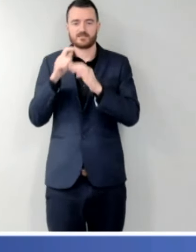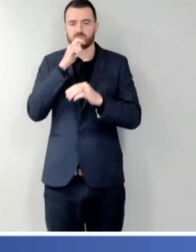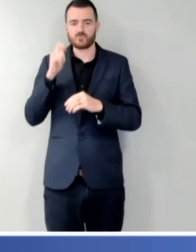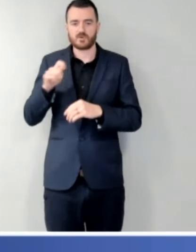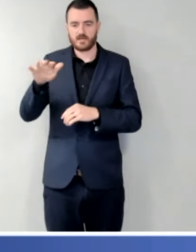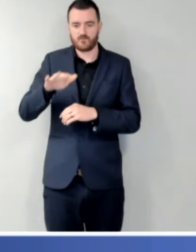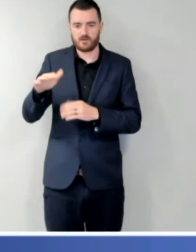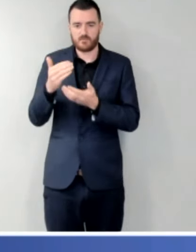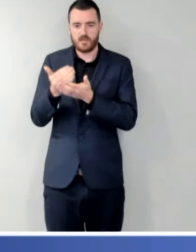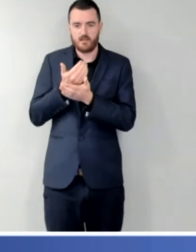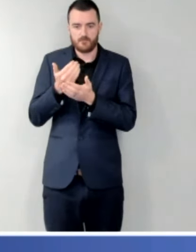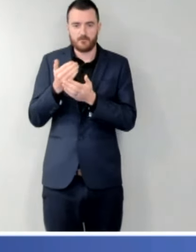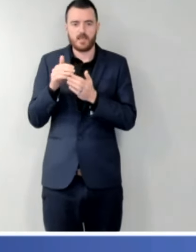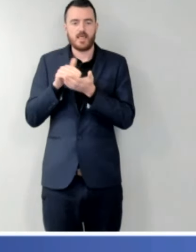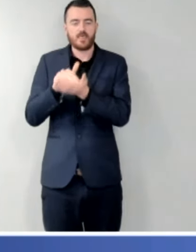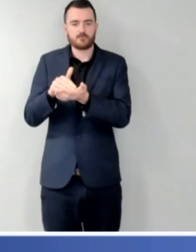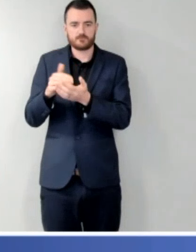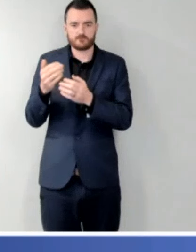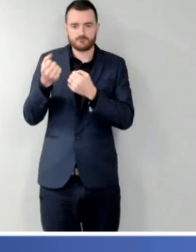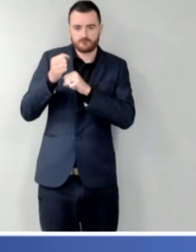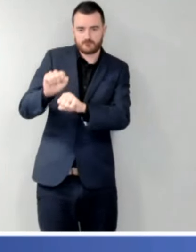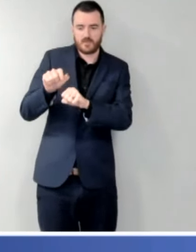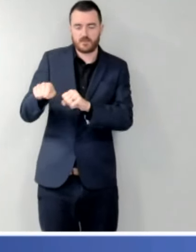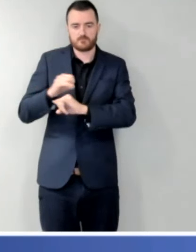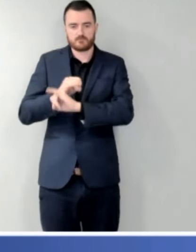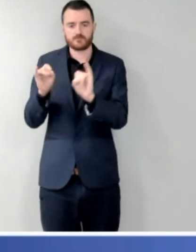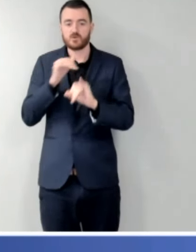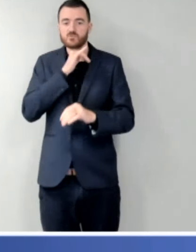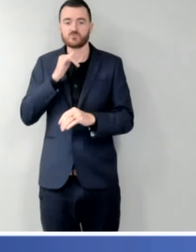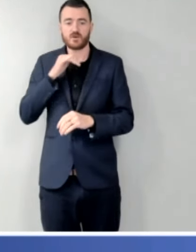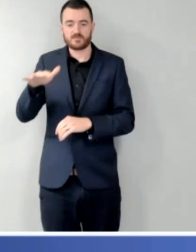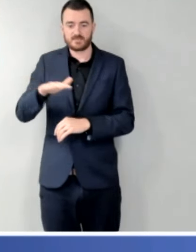an horrific crime scene that was an active conflict zone.